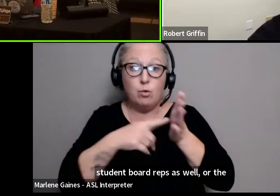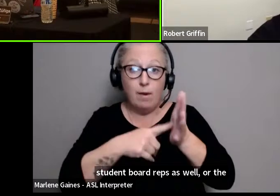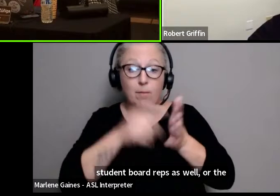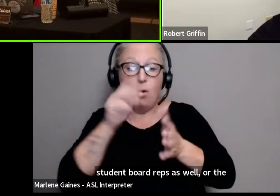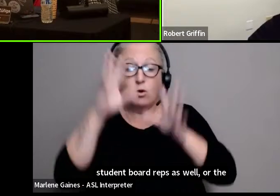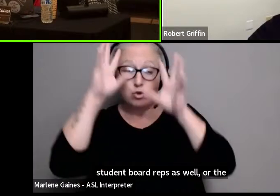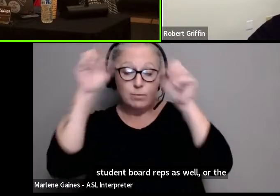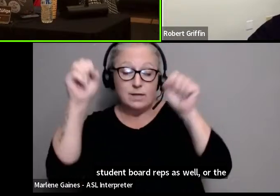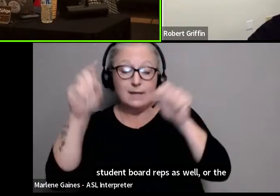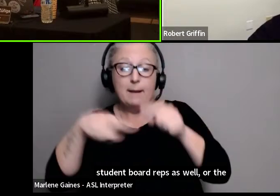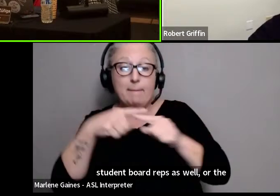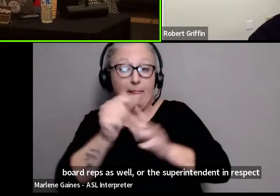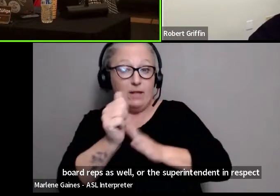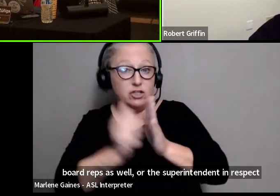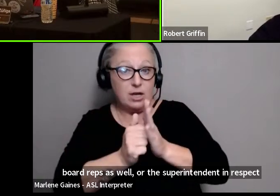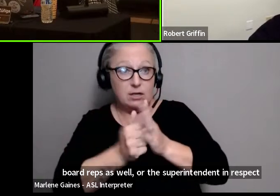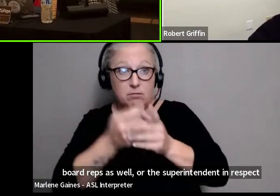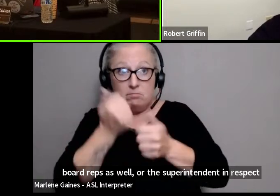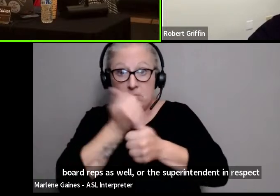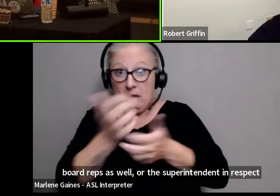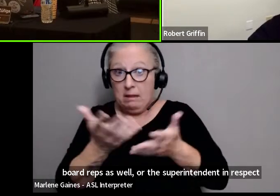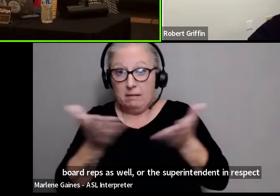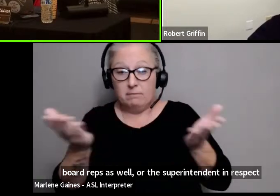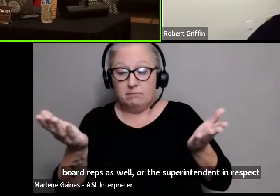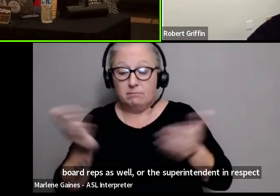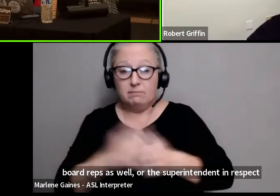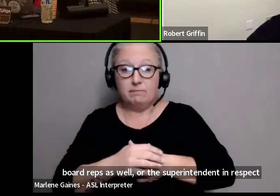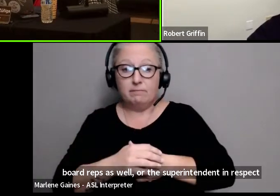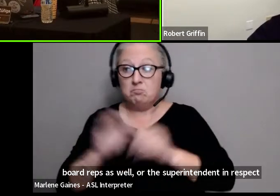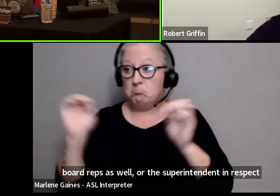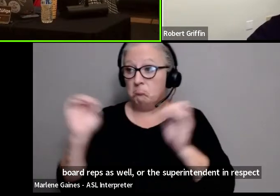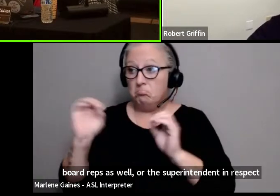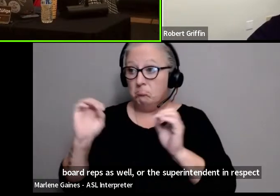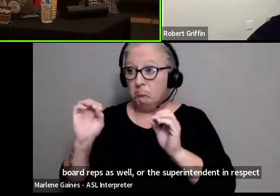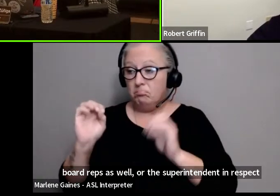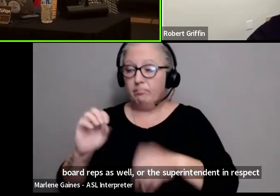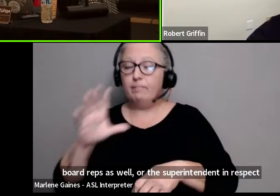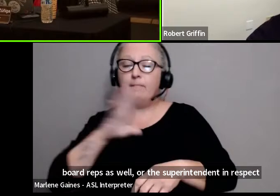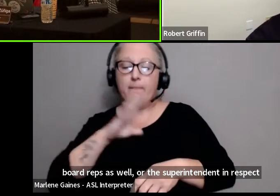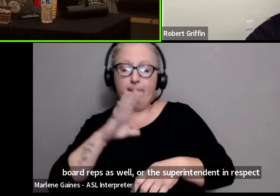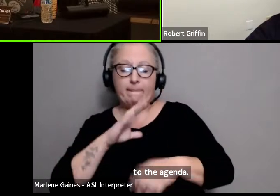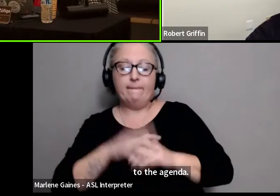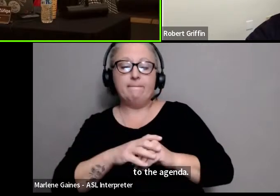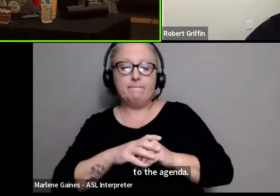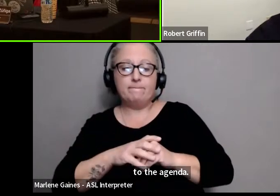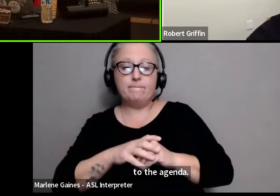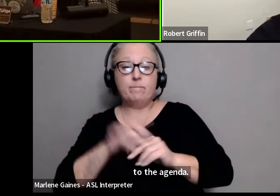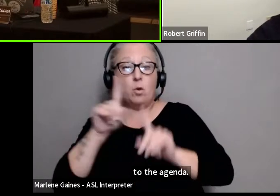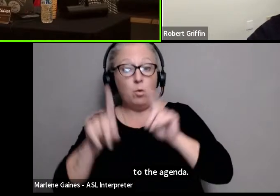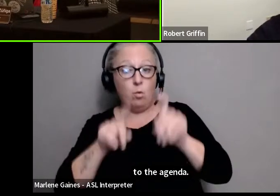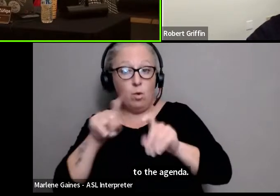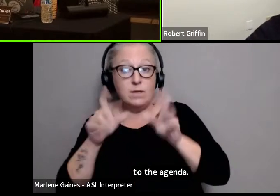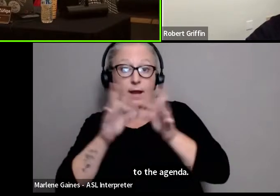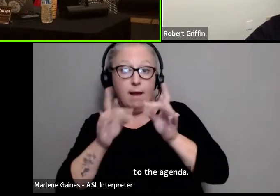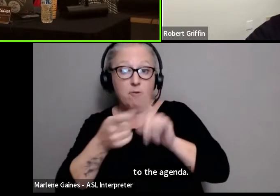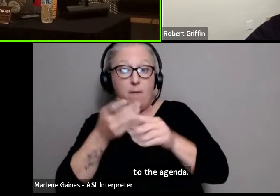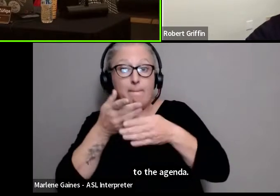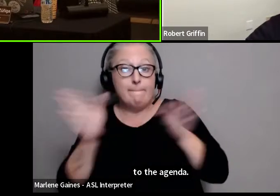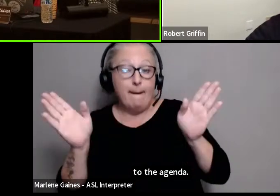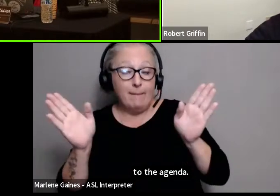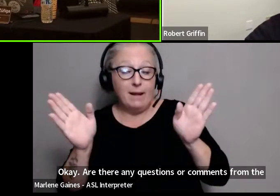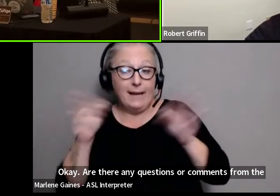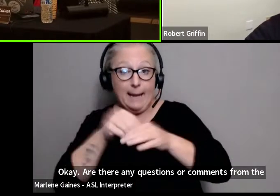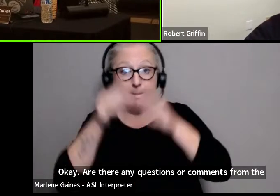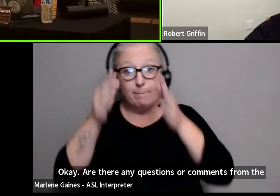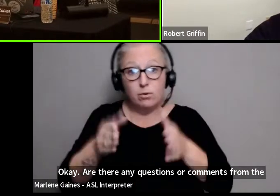respect to the agenda? No? Okay. Are there any questions or comments from the public, either in